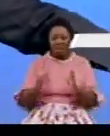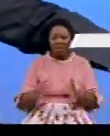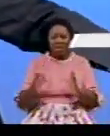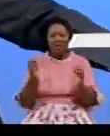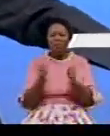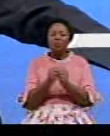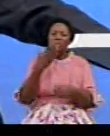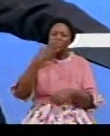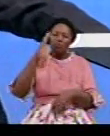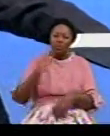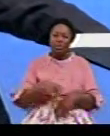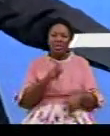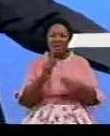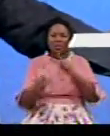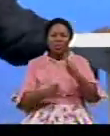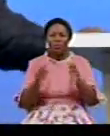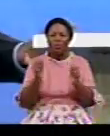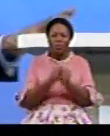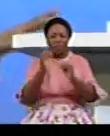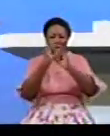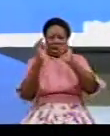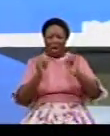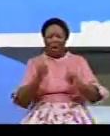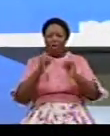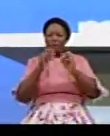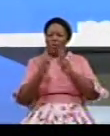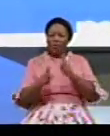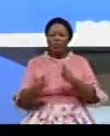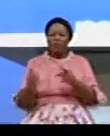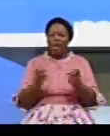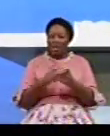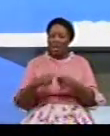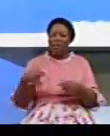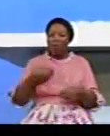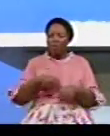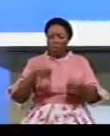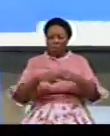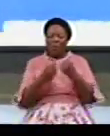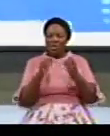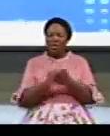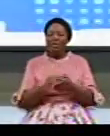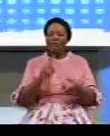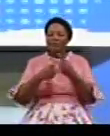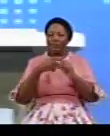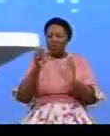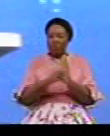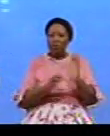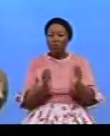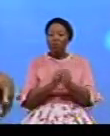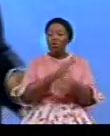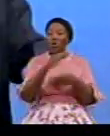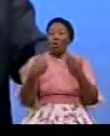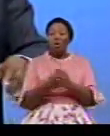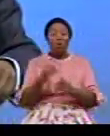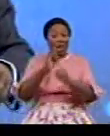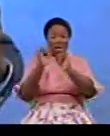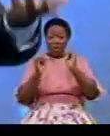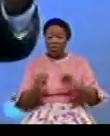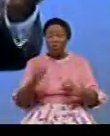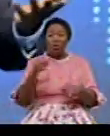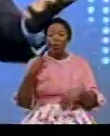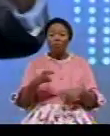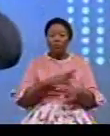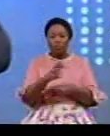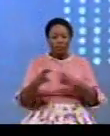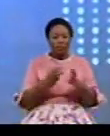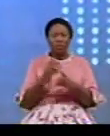and the white. Look at verse 19. In verse 19, if you be willing and obedient, he said,